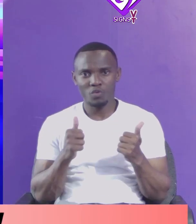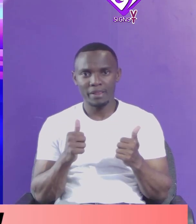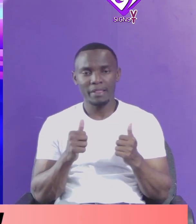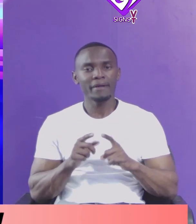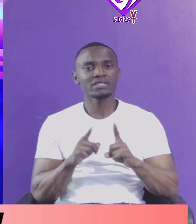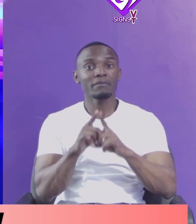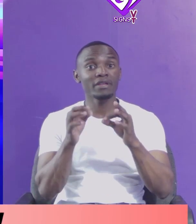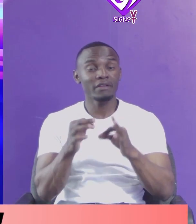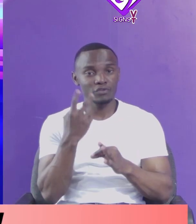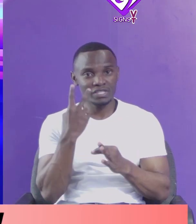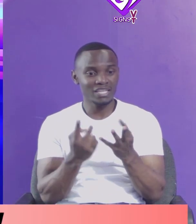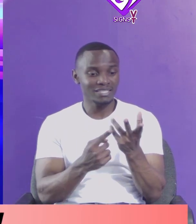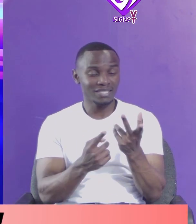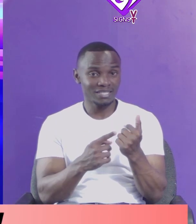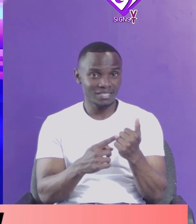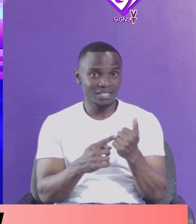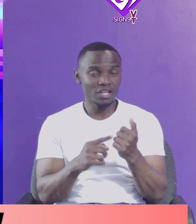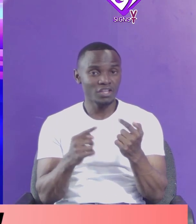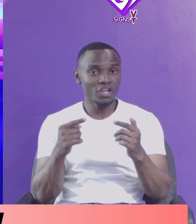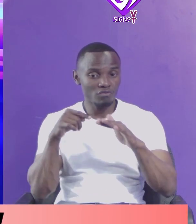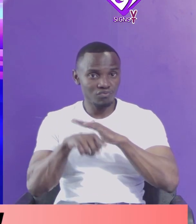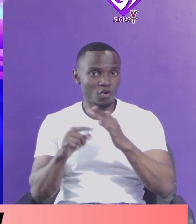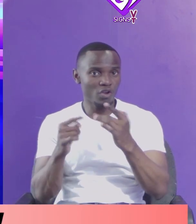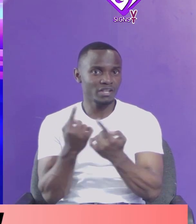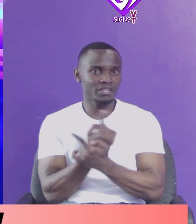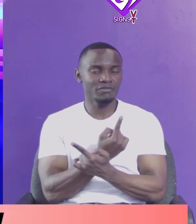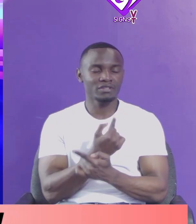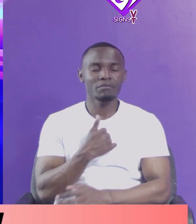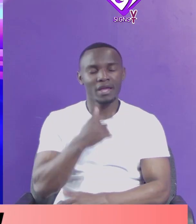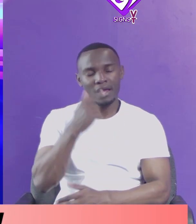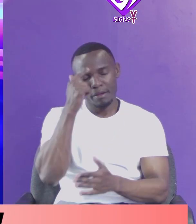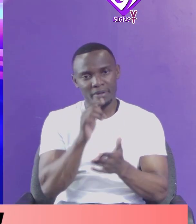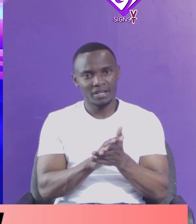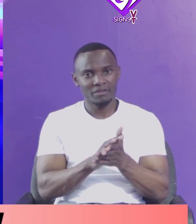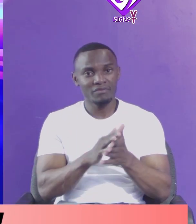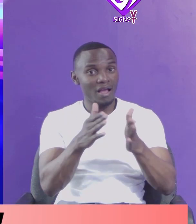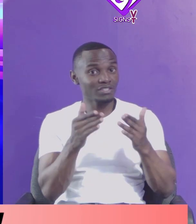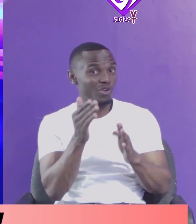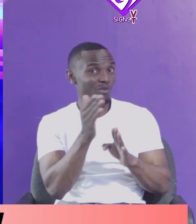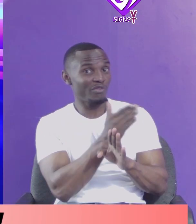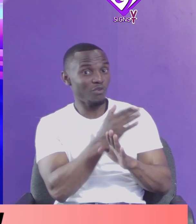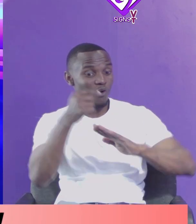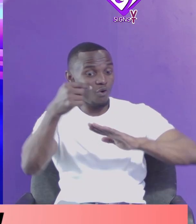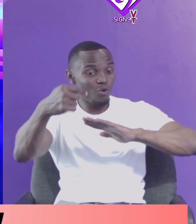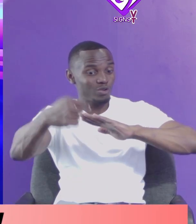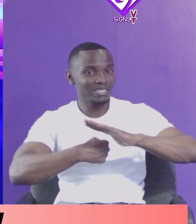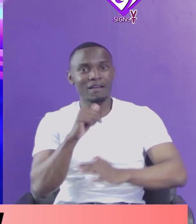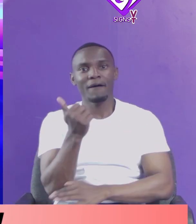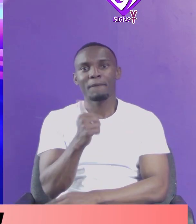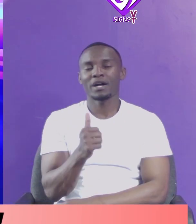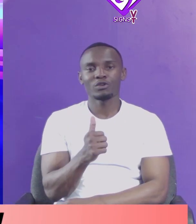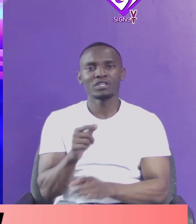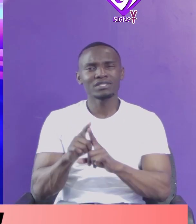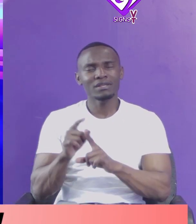the statistics in terms of the goal difference, right, I think Arsenal going into this game hadn't conceded any goal at all. Yes. And I know